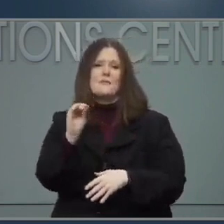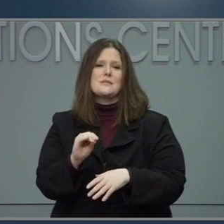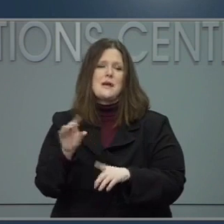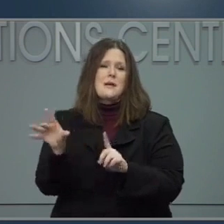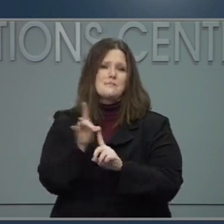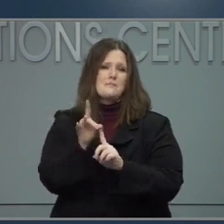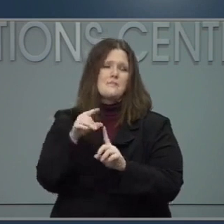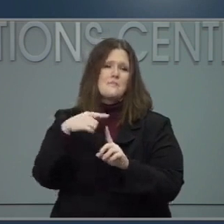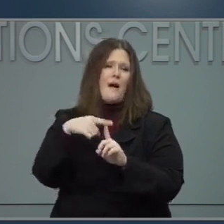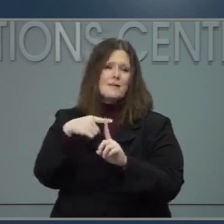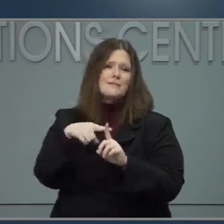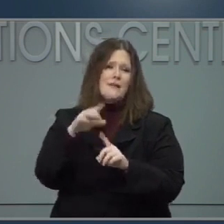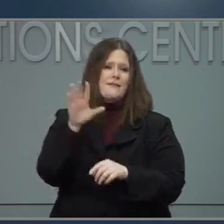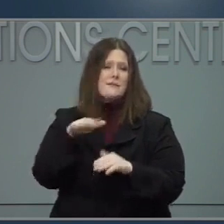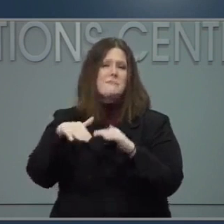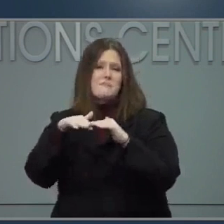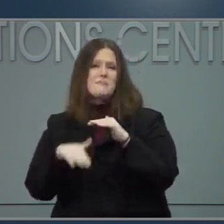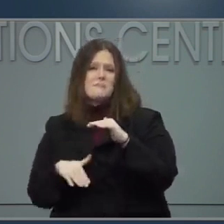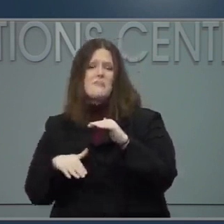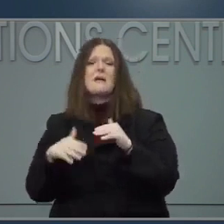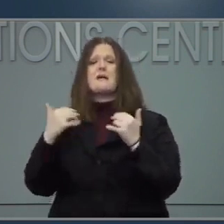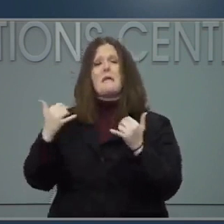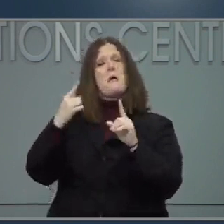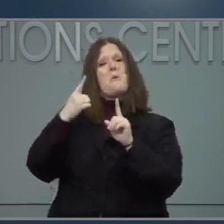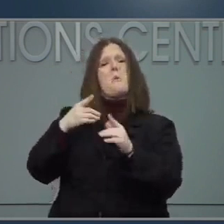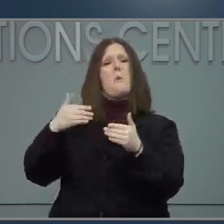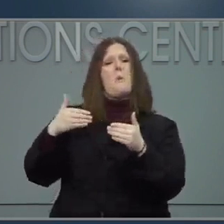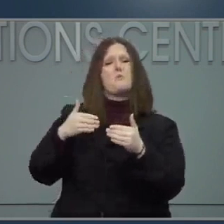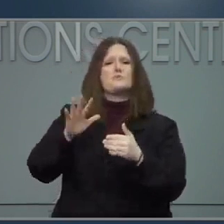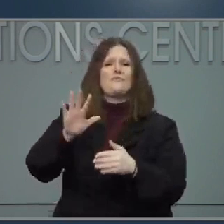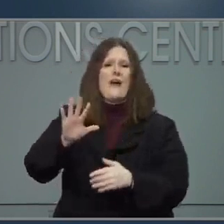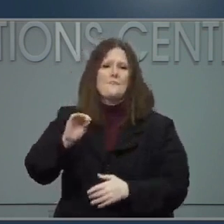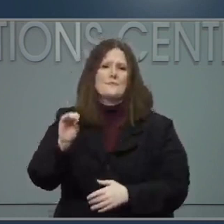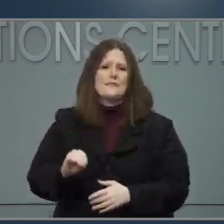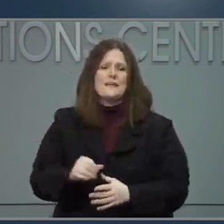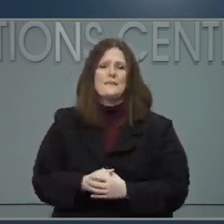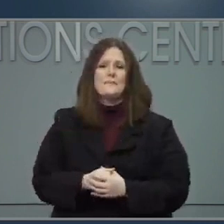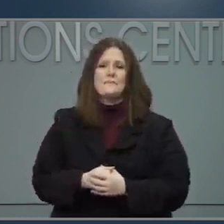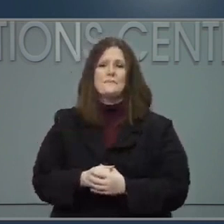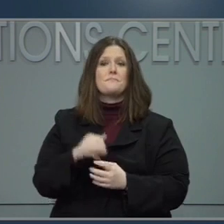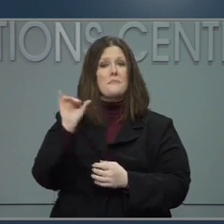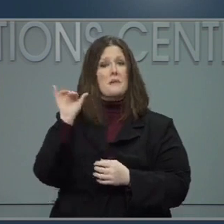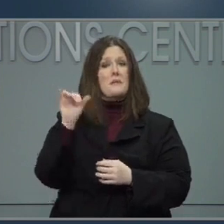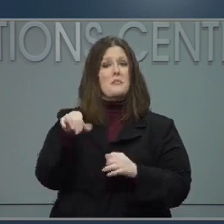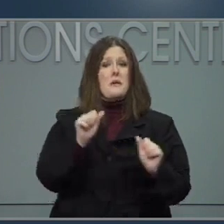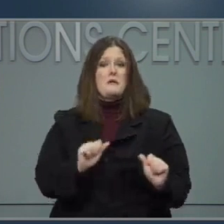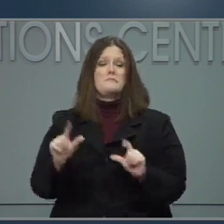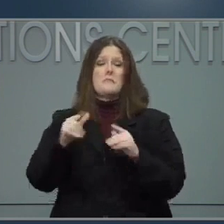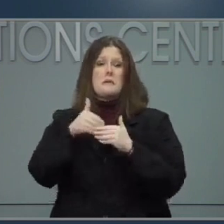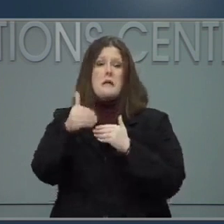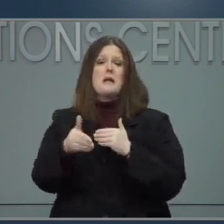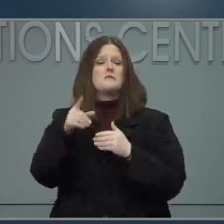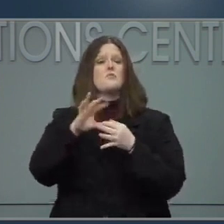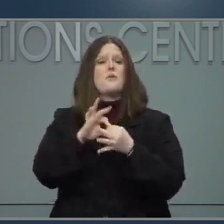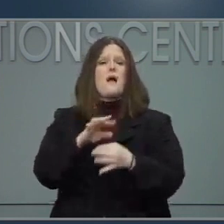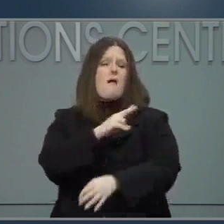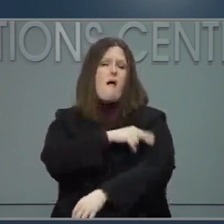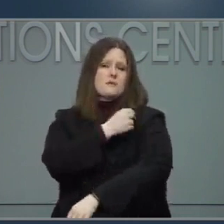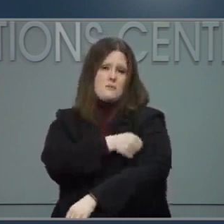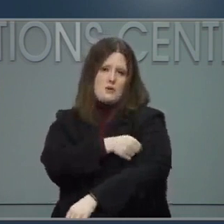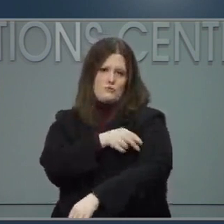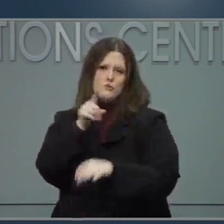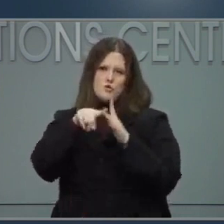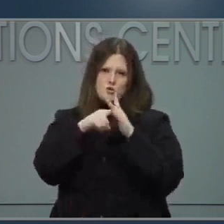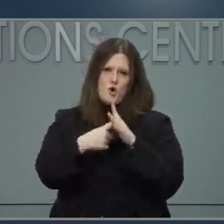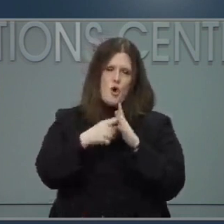next graph, we look at day-over-day hospitalizations. This graph also starts in late December. And you can see, looking at the